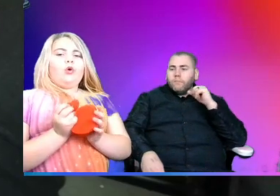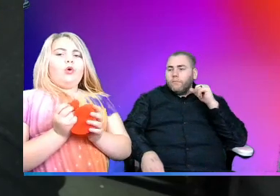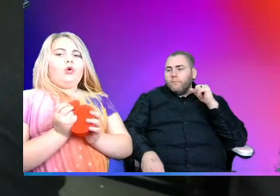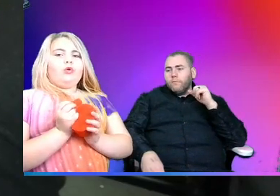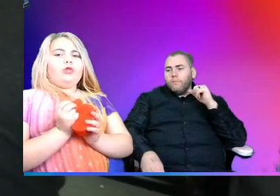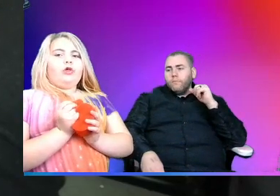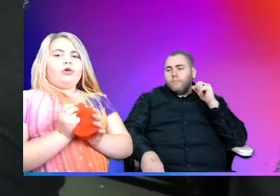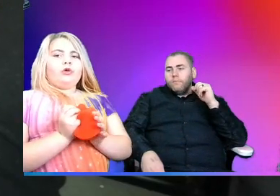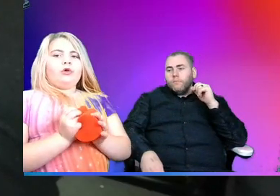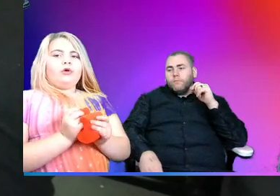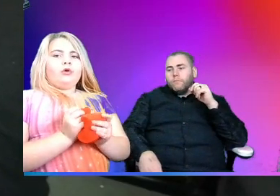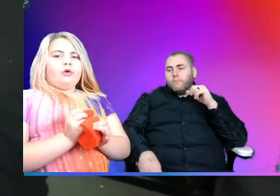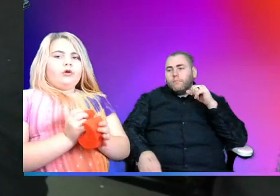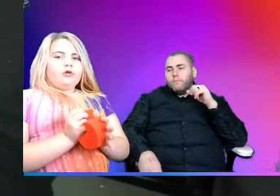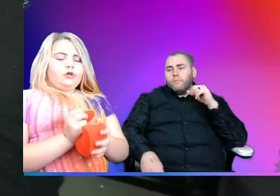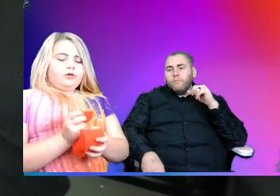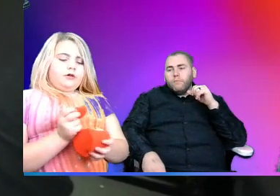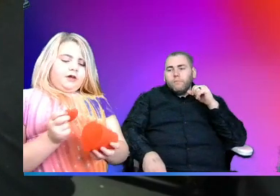hold